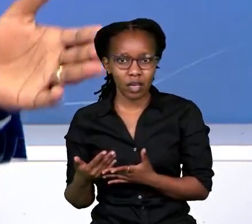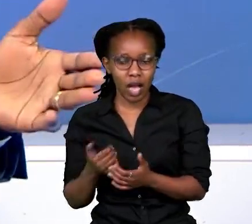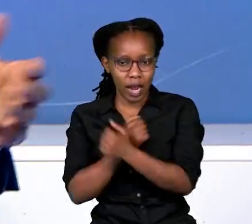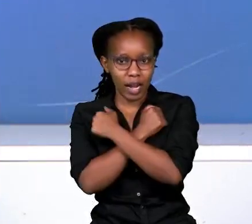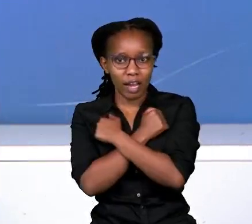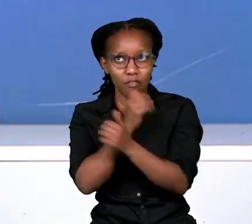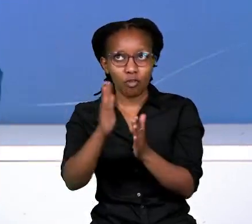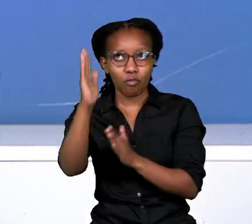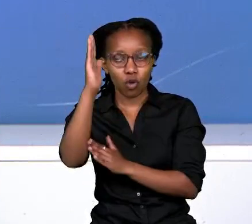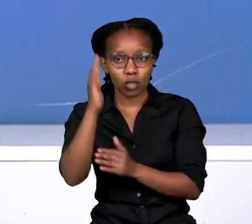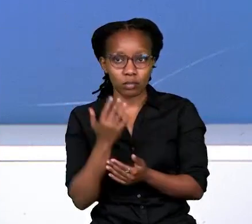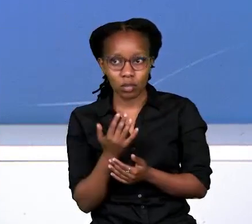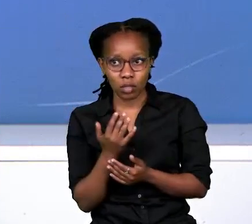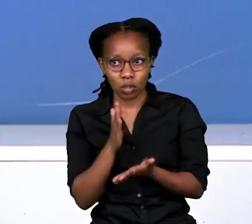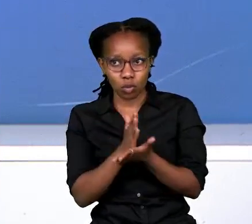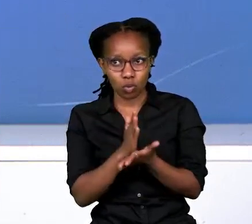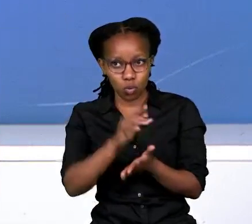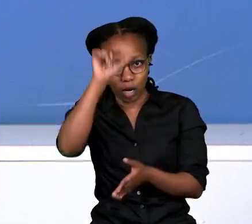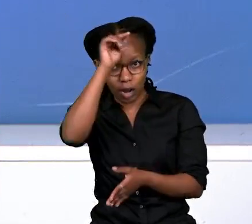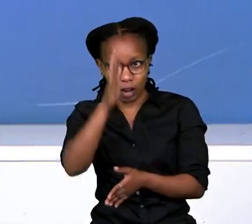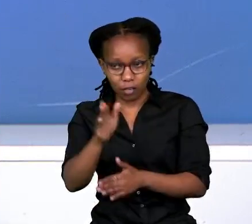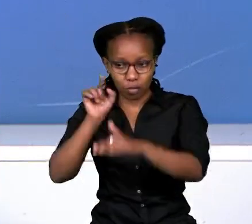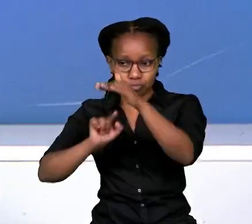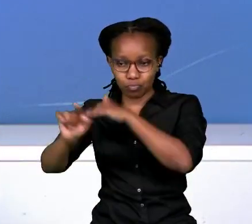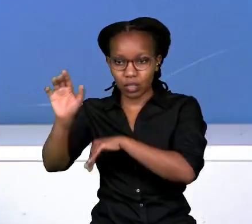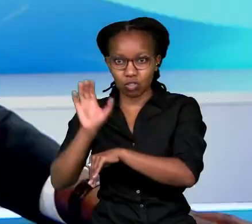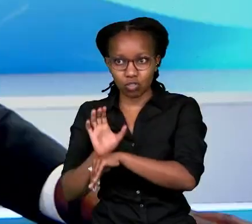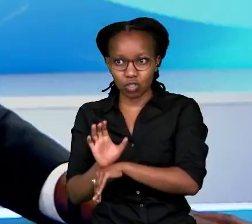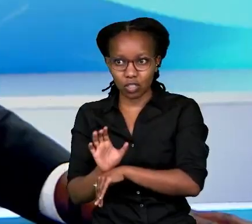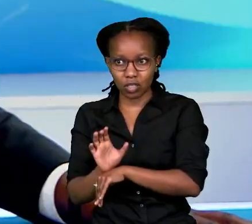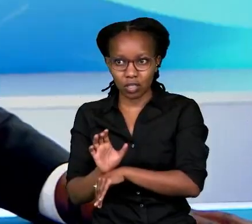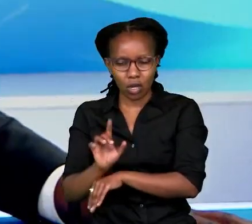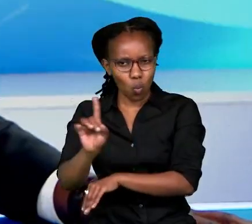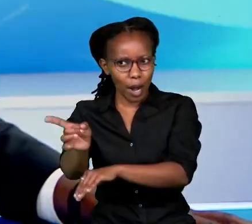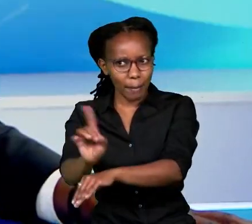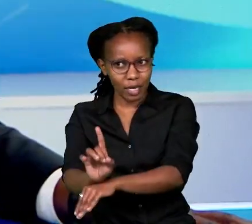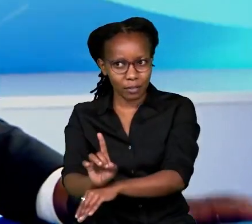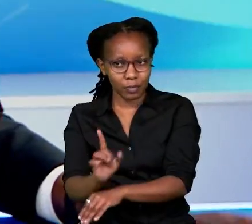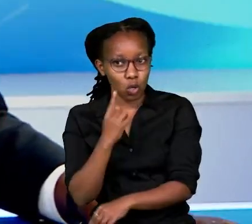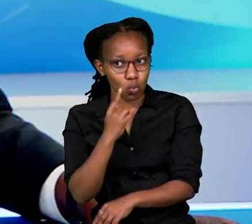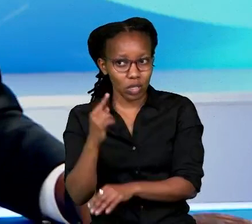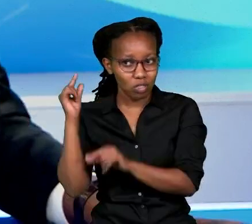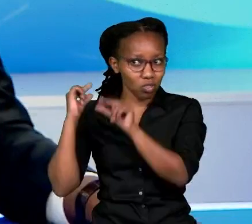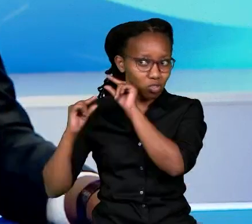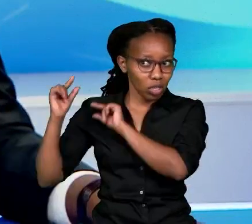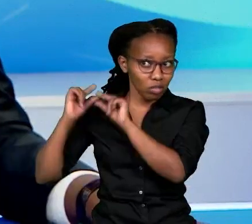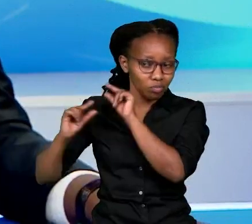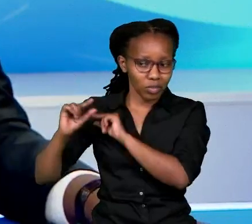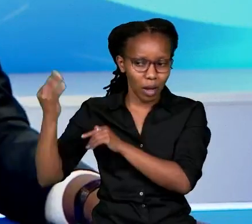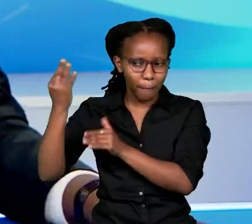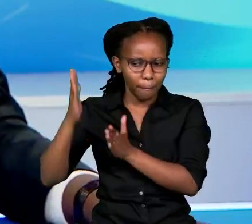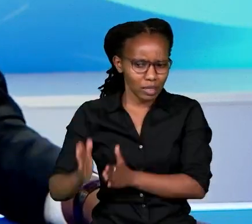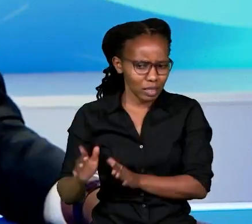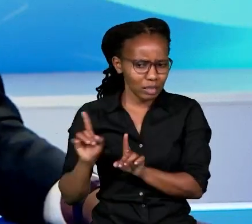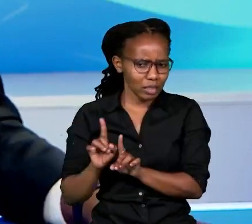Because I can tell you, if a governor would walk into church. Let me cut you short just a bit. You say this generation. Includes the pastors of this